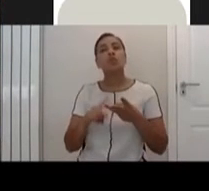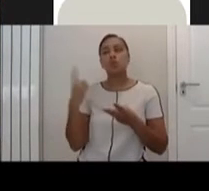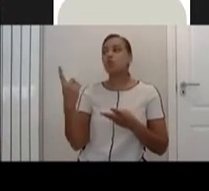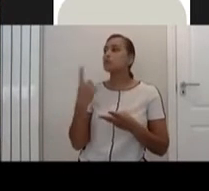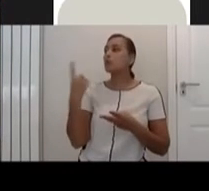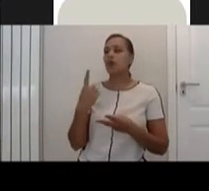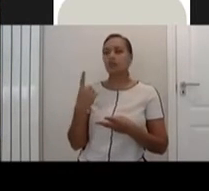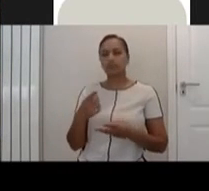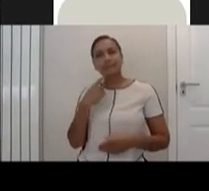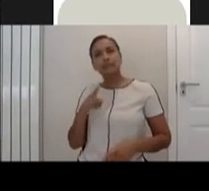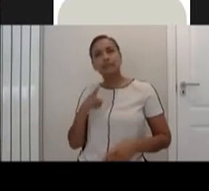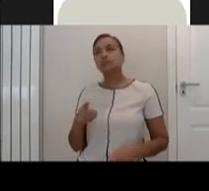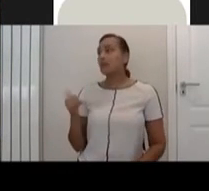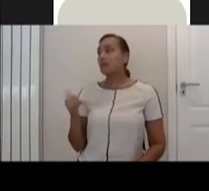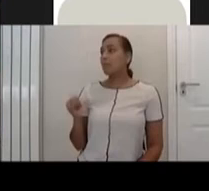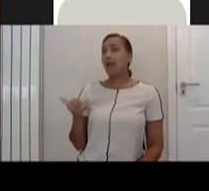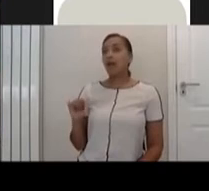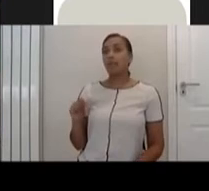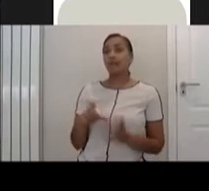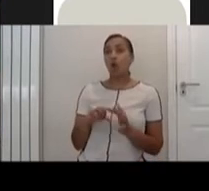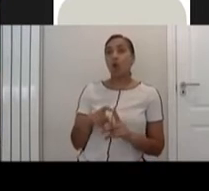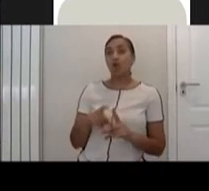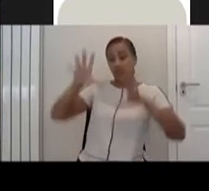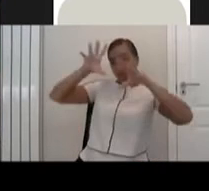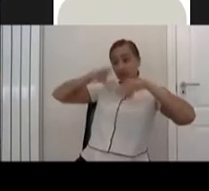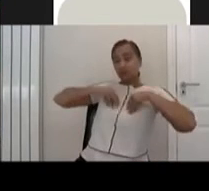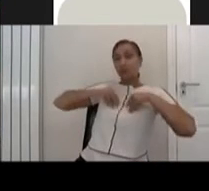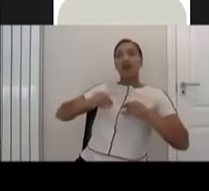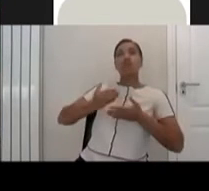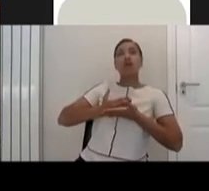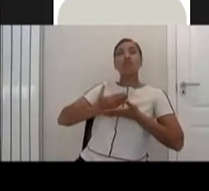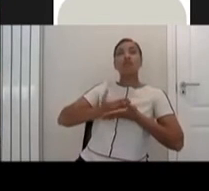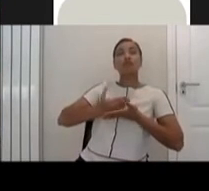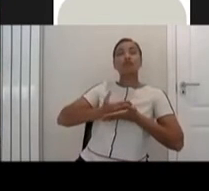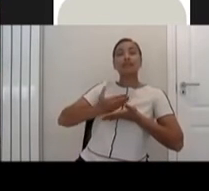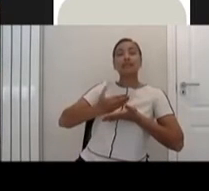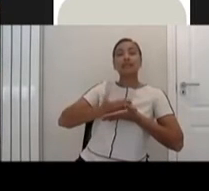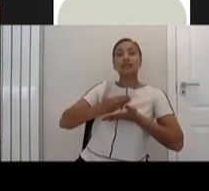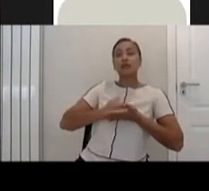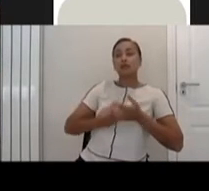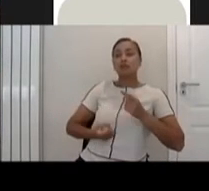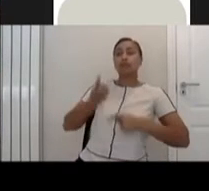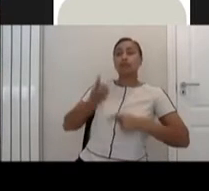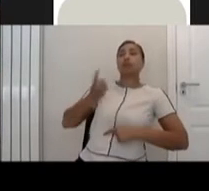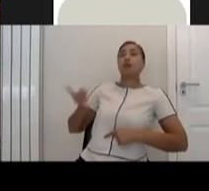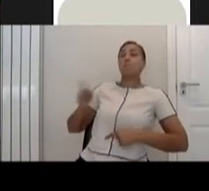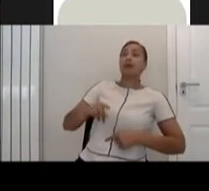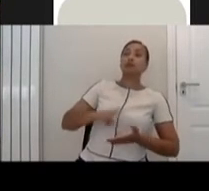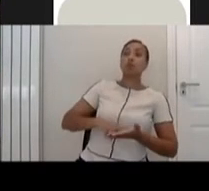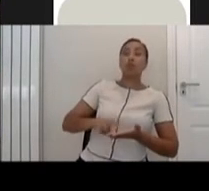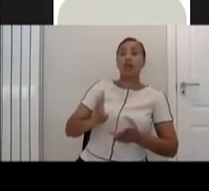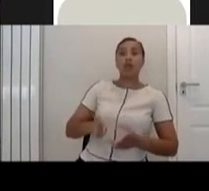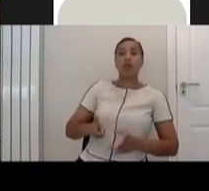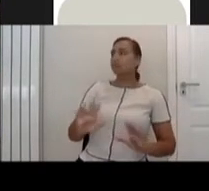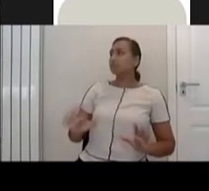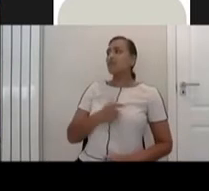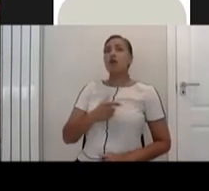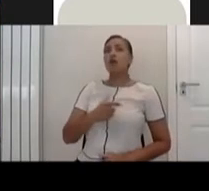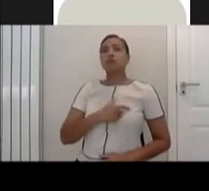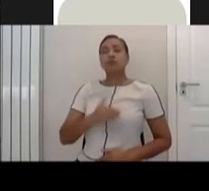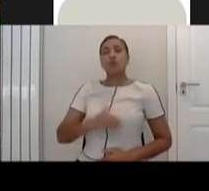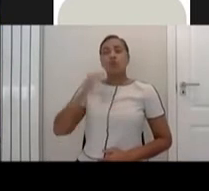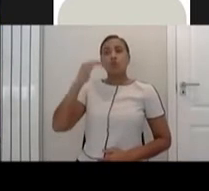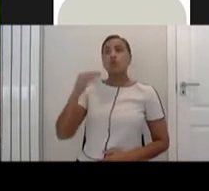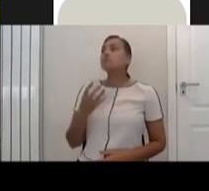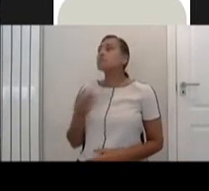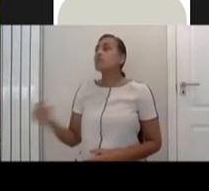chat, you might have had COVID, but you're recovering, but you haven't suddenly bounced back. Yes. And we're hearing of people recovering